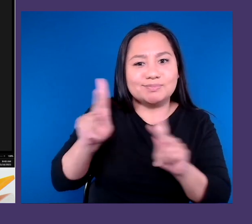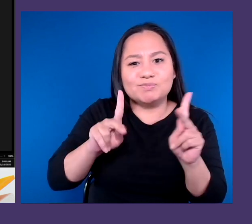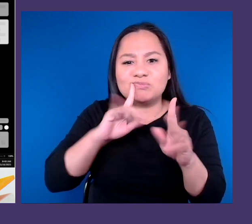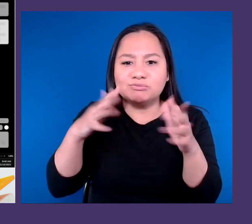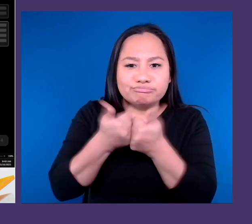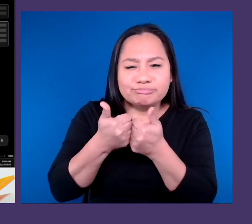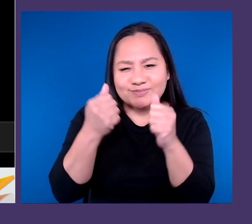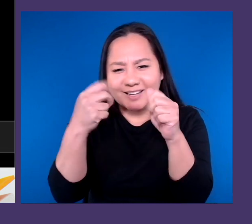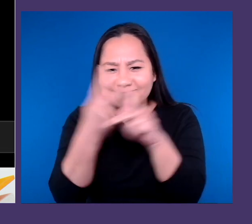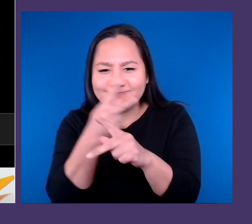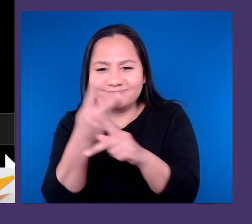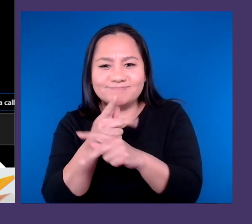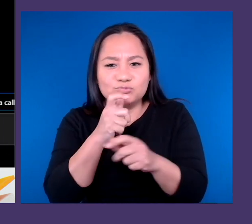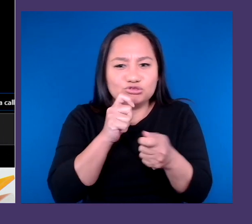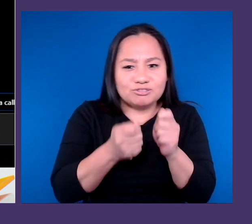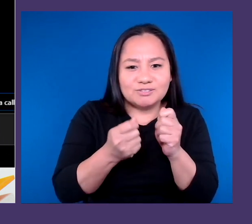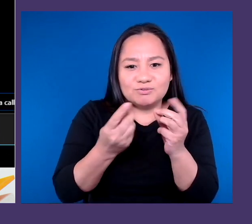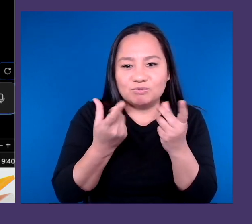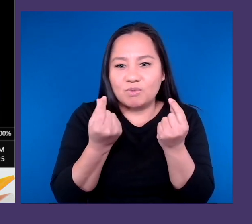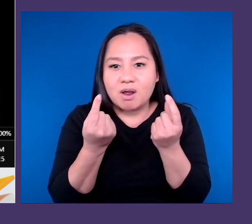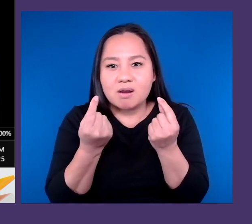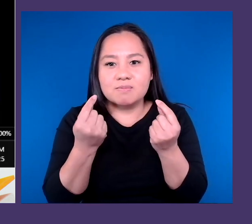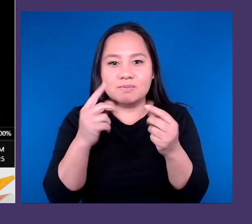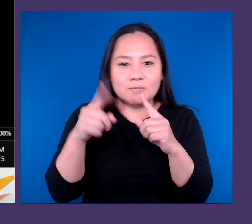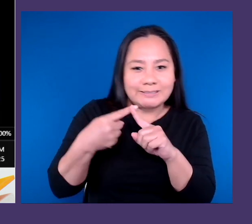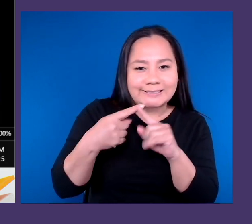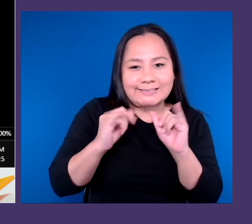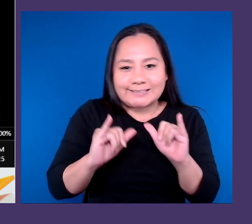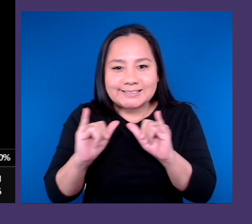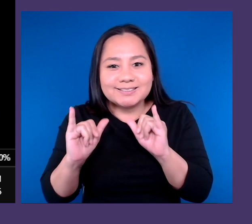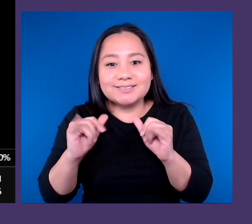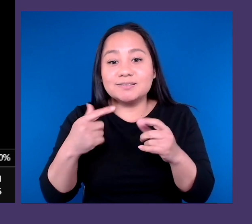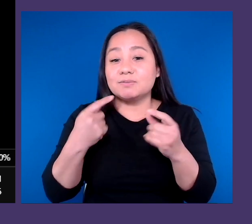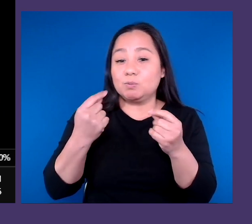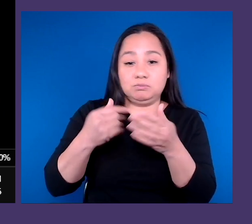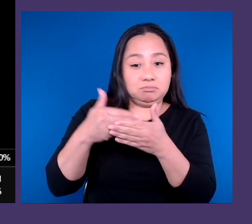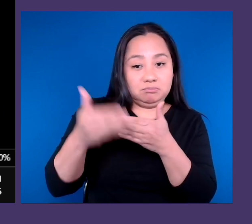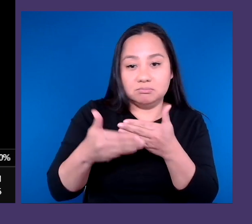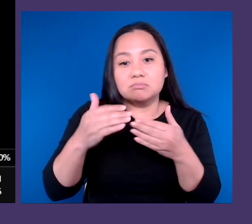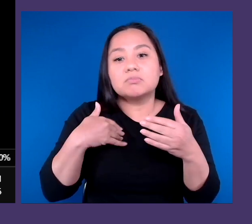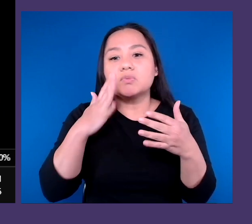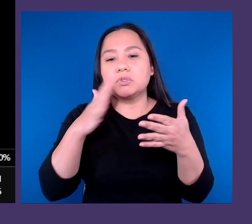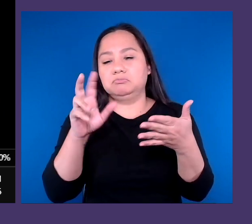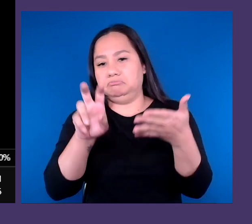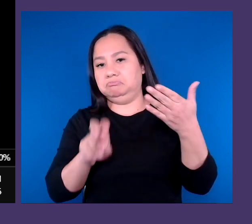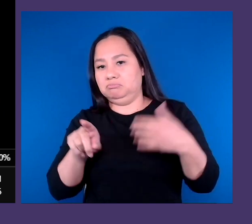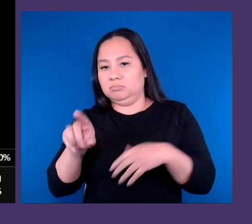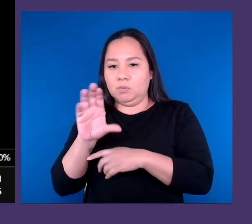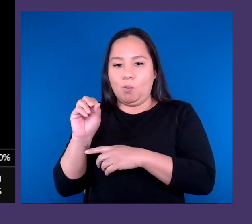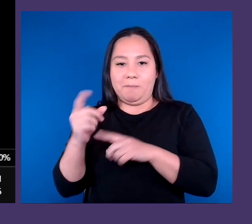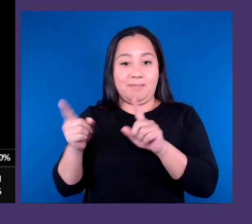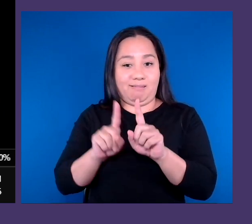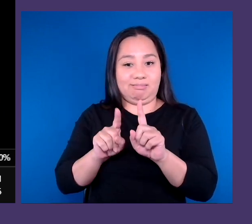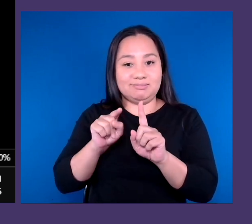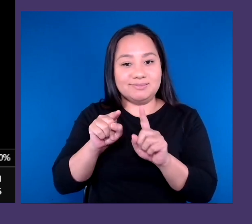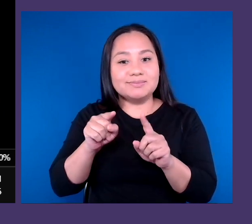into Copilot here, magnify in. I'm going to use a feature called Catch Me Up.